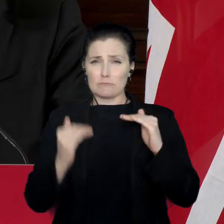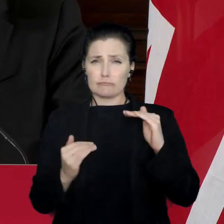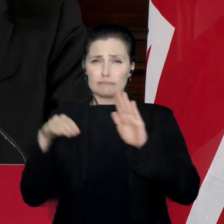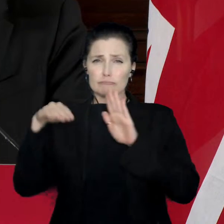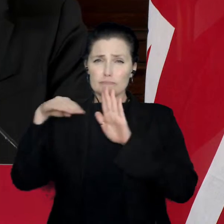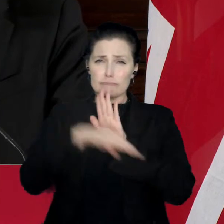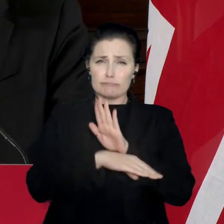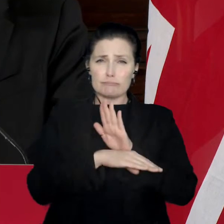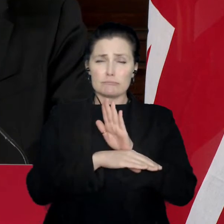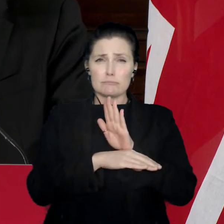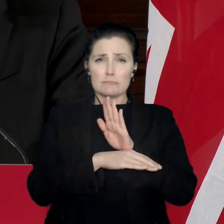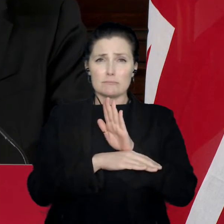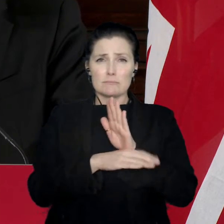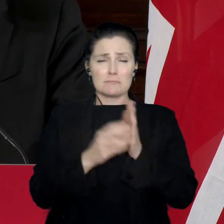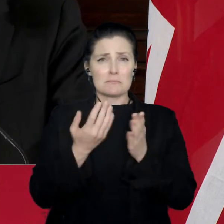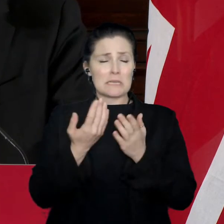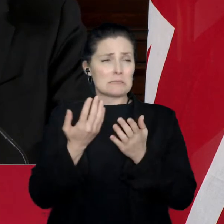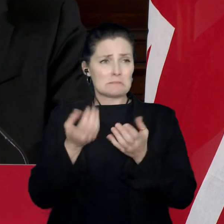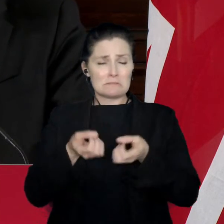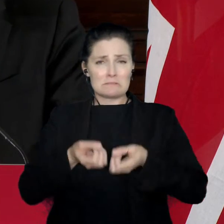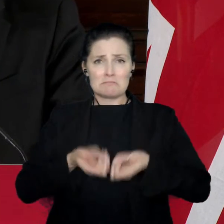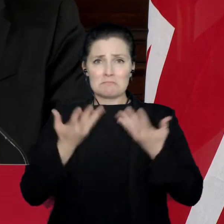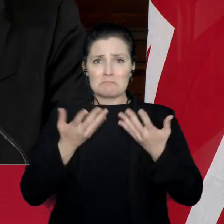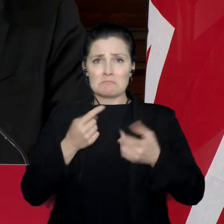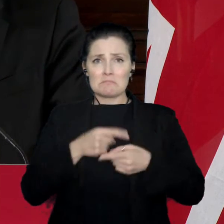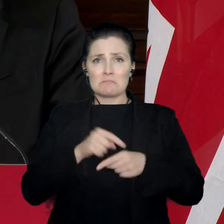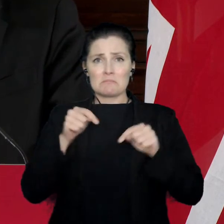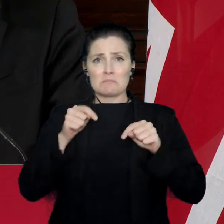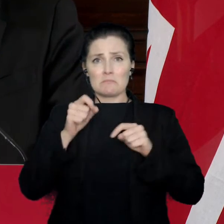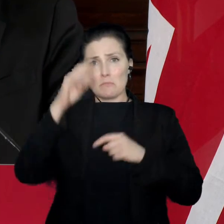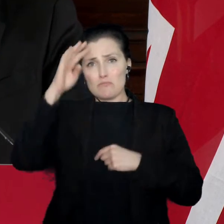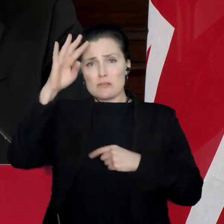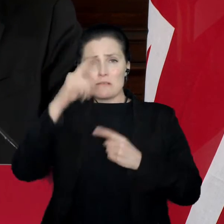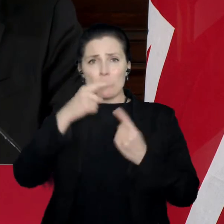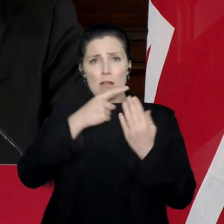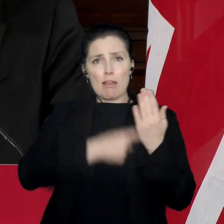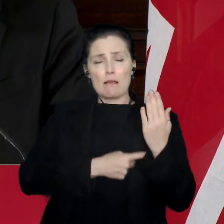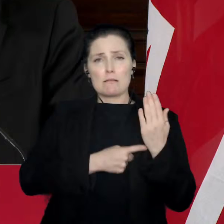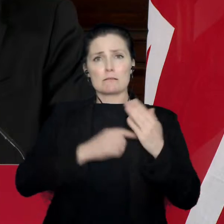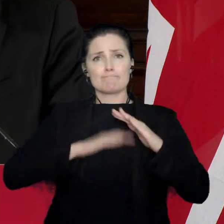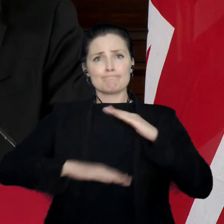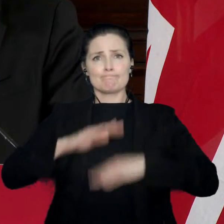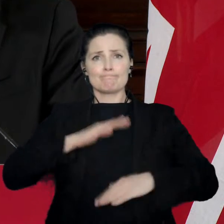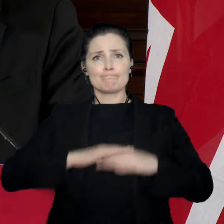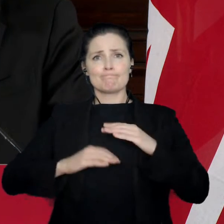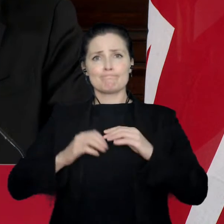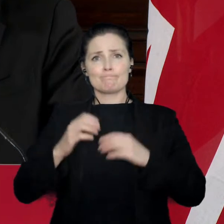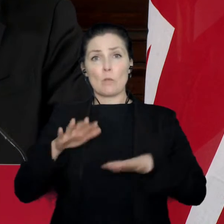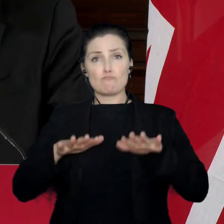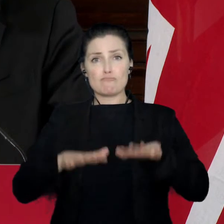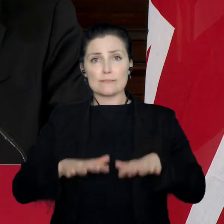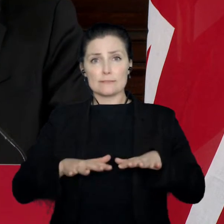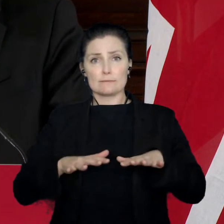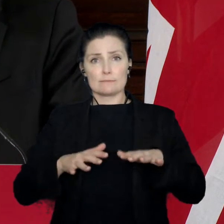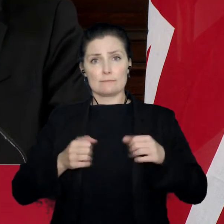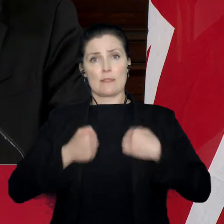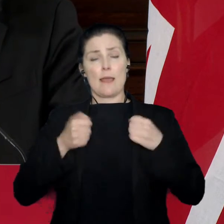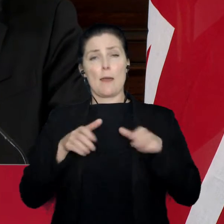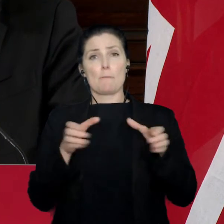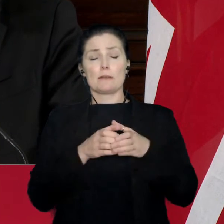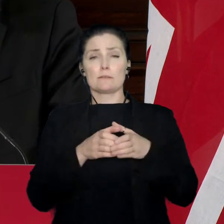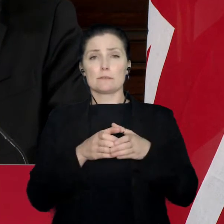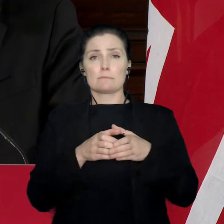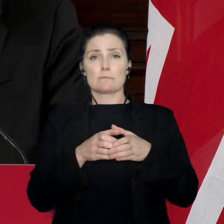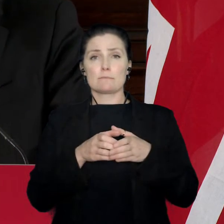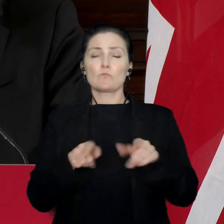country. This is also a moment to apologise once again to all those who were